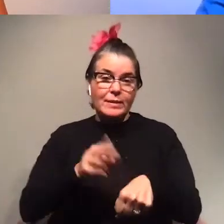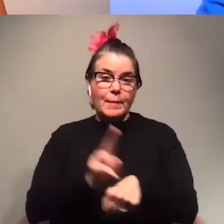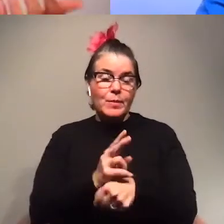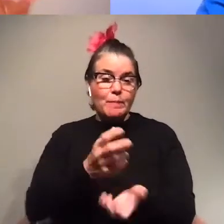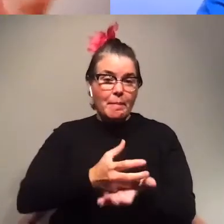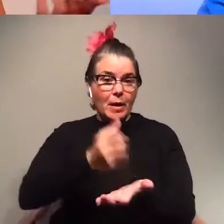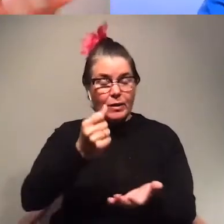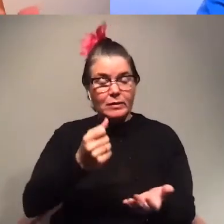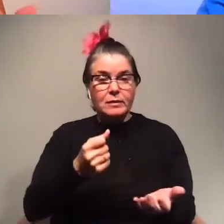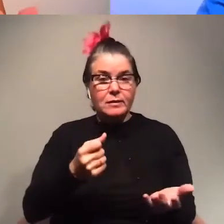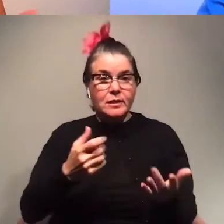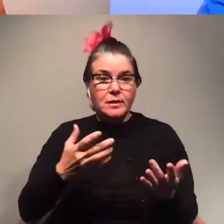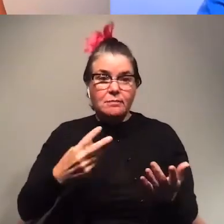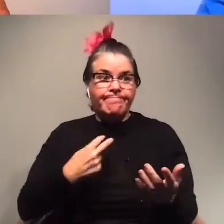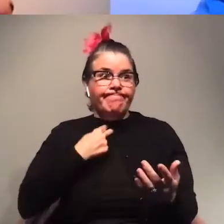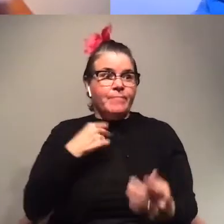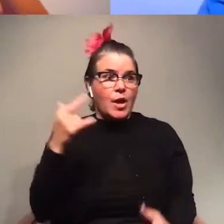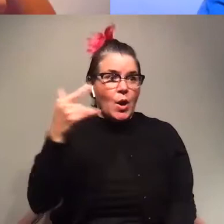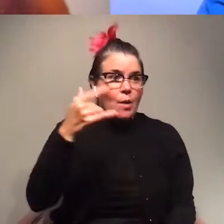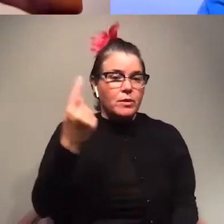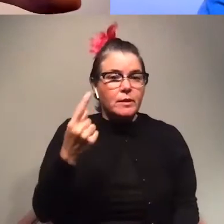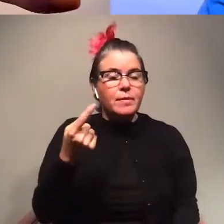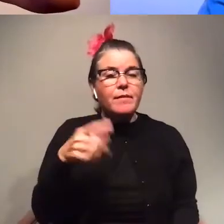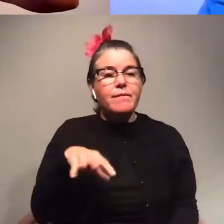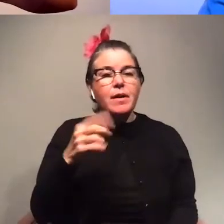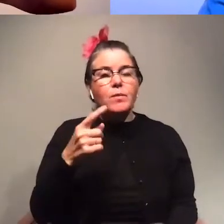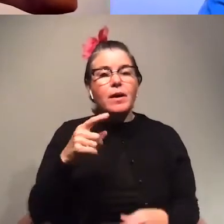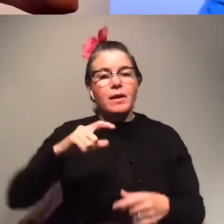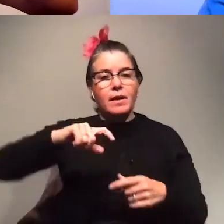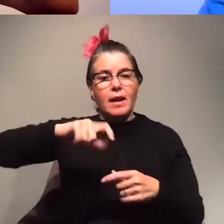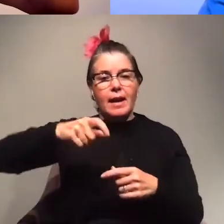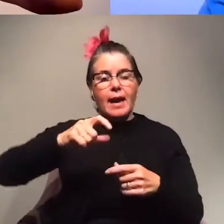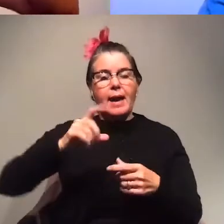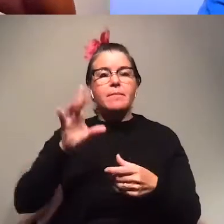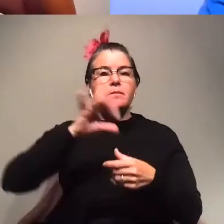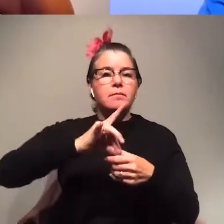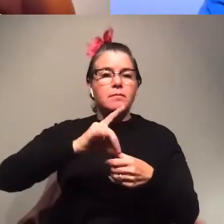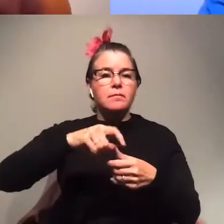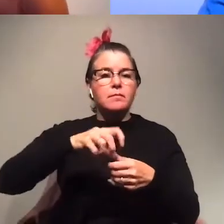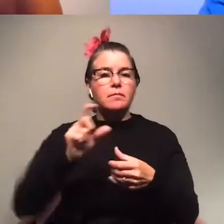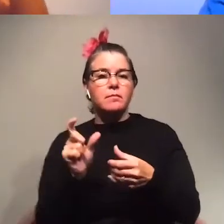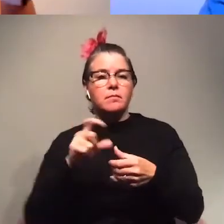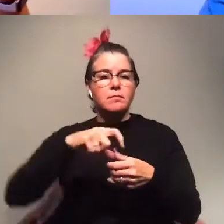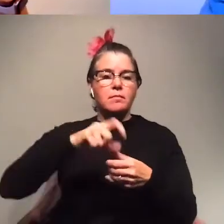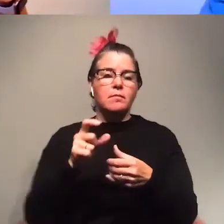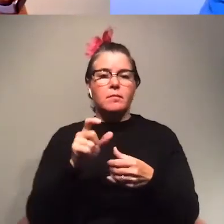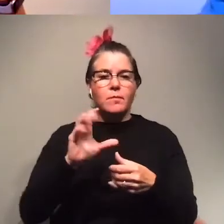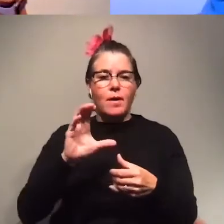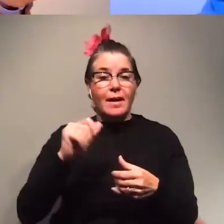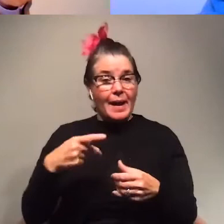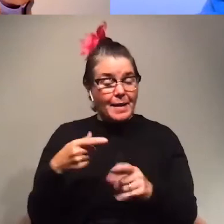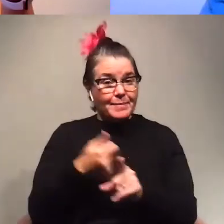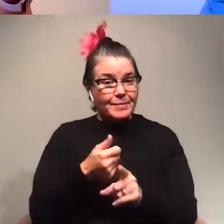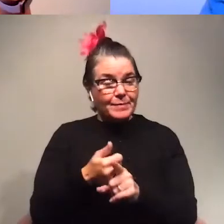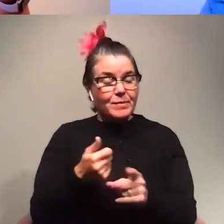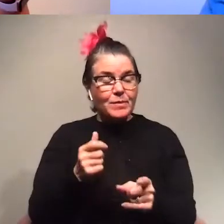point, you just get stuck at the airport or something, try and find ones that have the cap tethered to them. Because those caps are usually what are